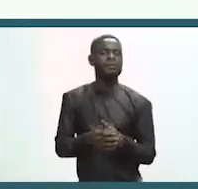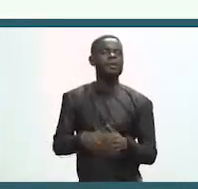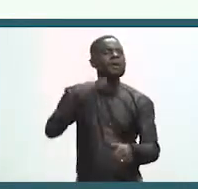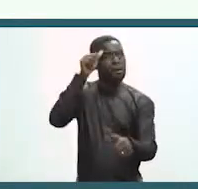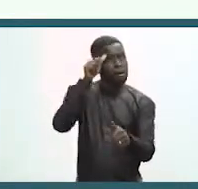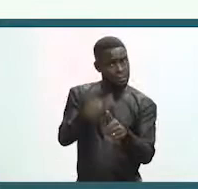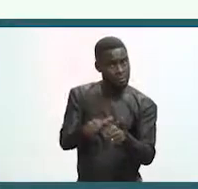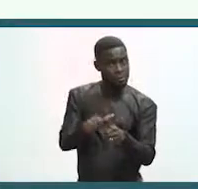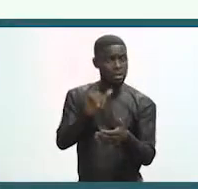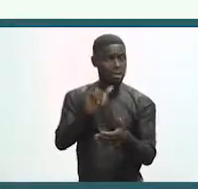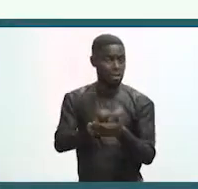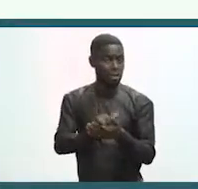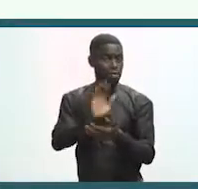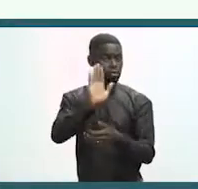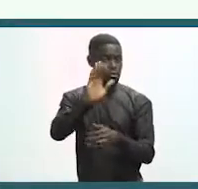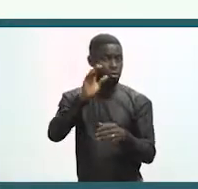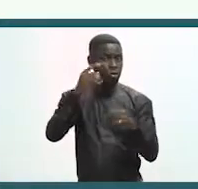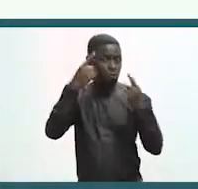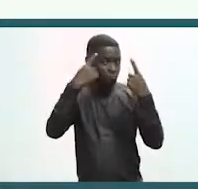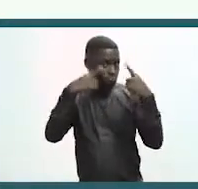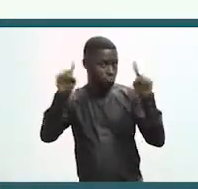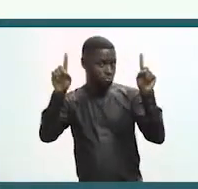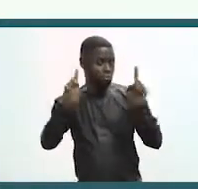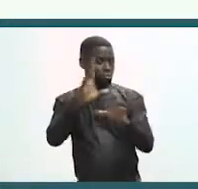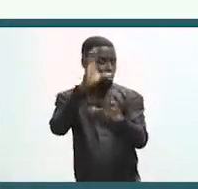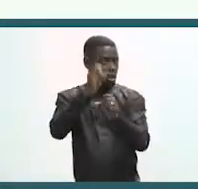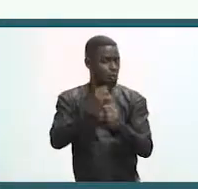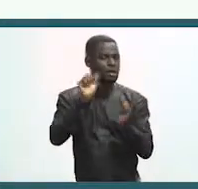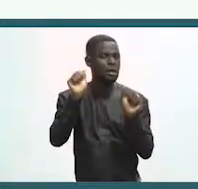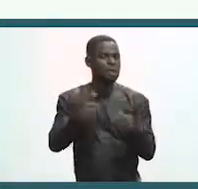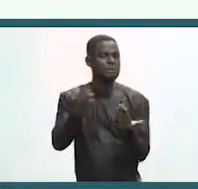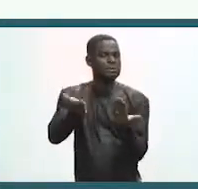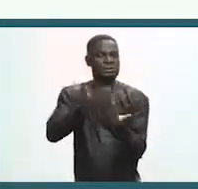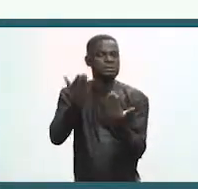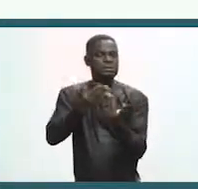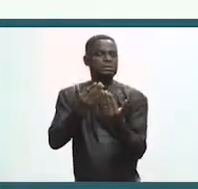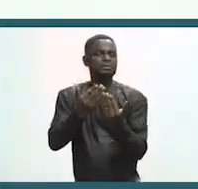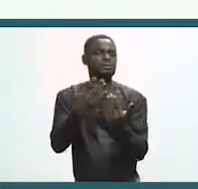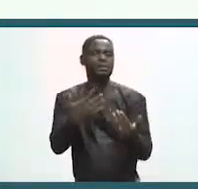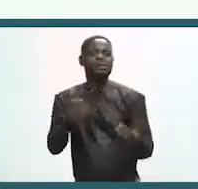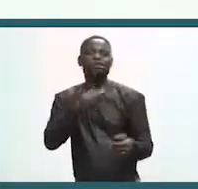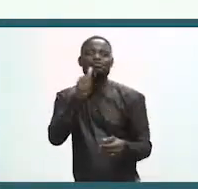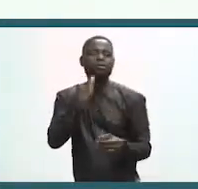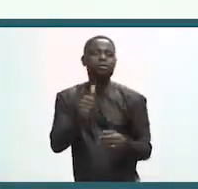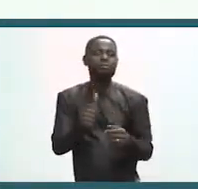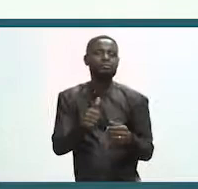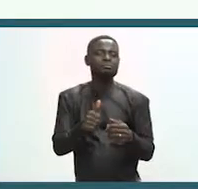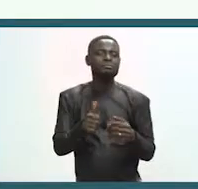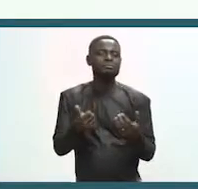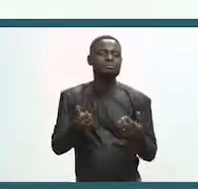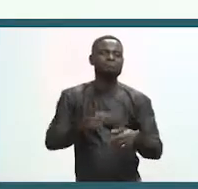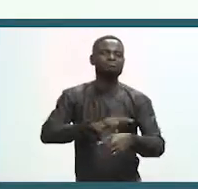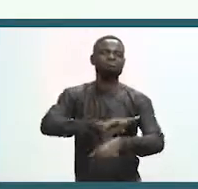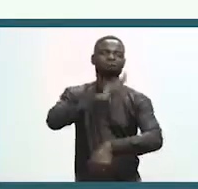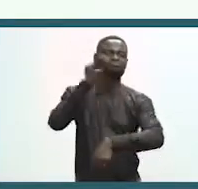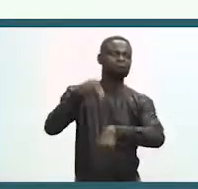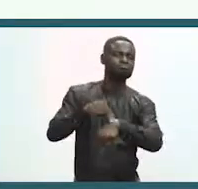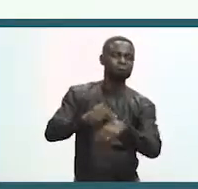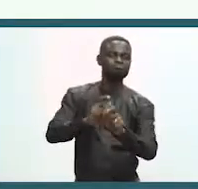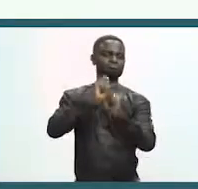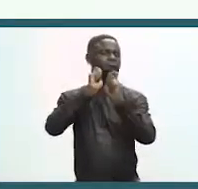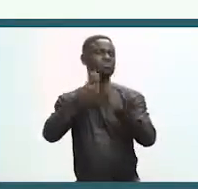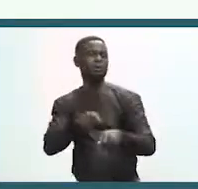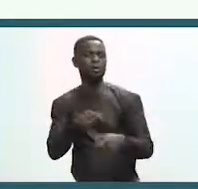Remember that your achievements can be very simple things, not necessarily a national award